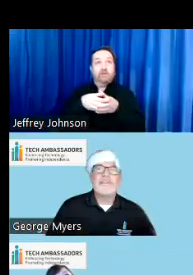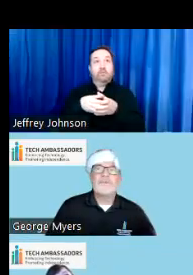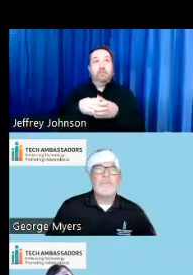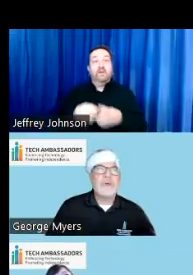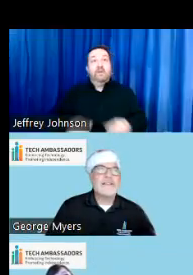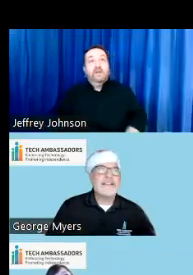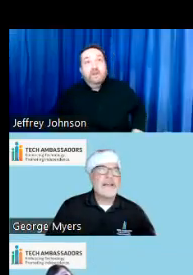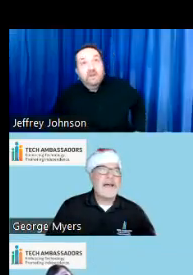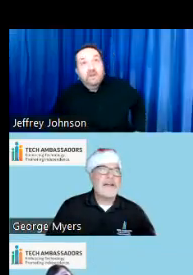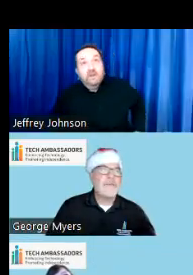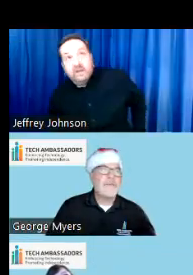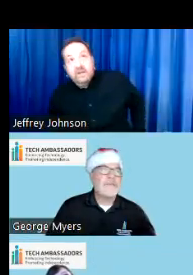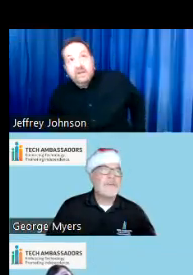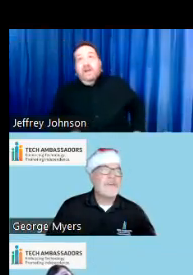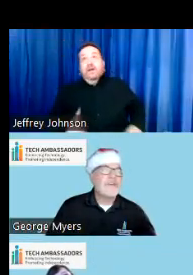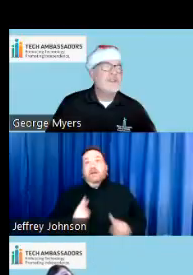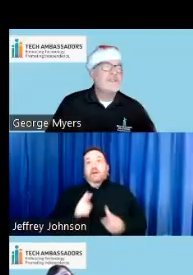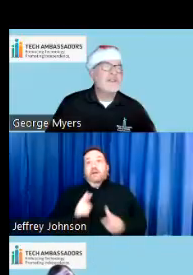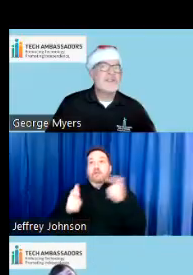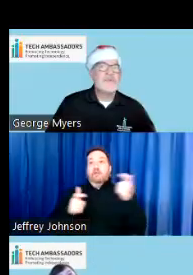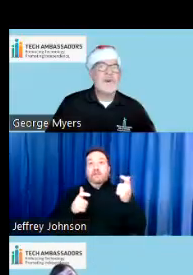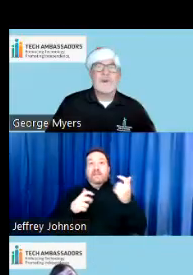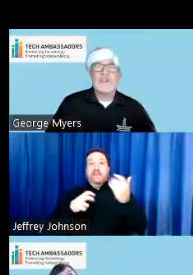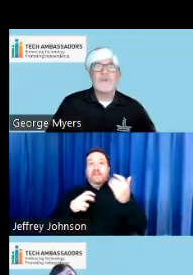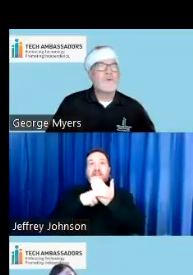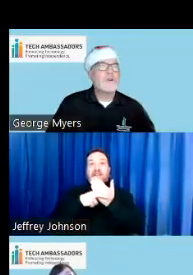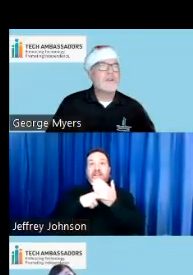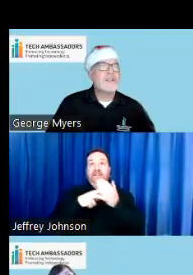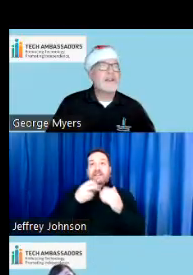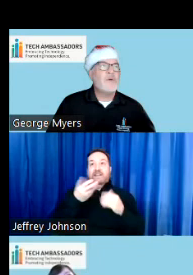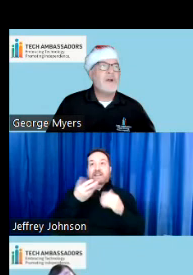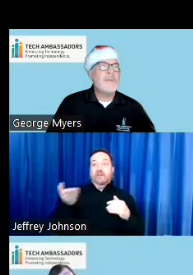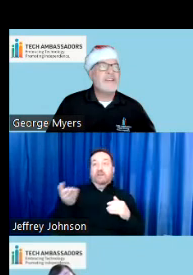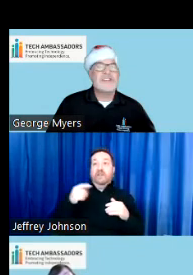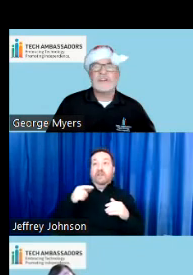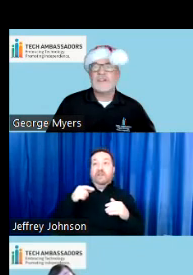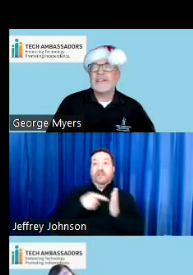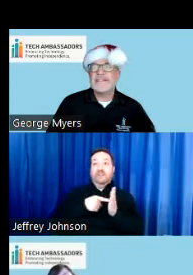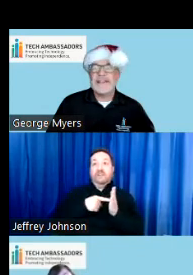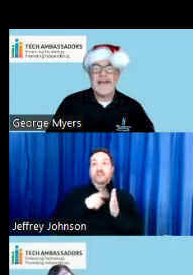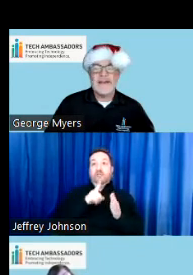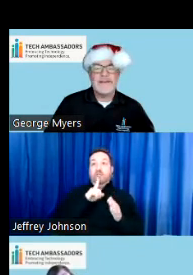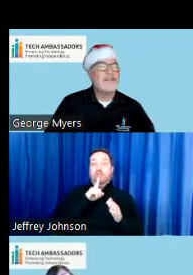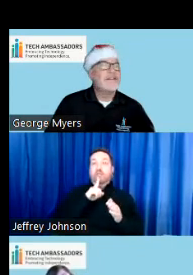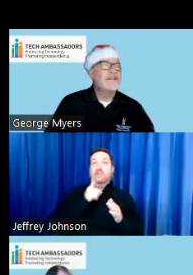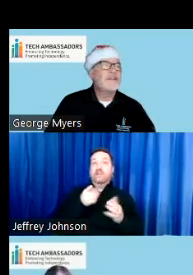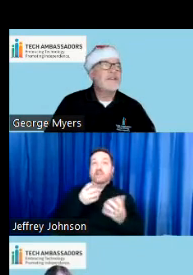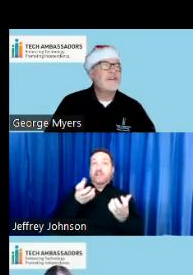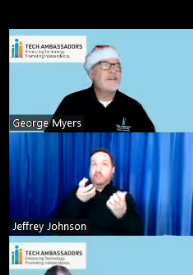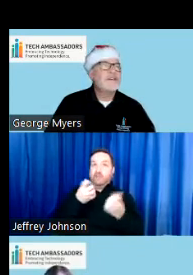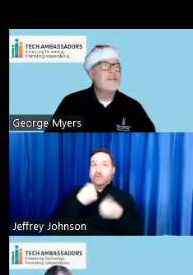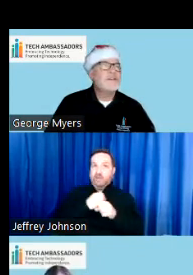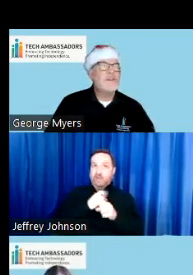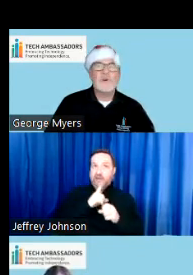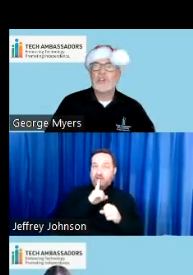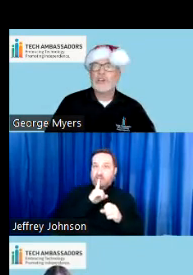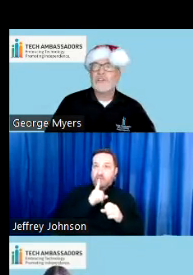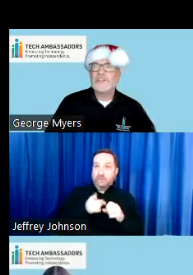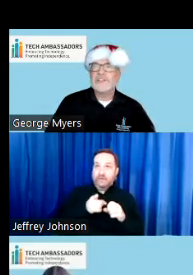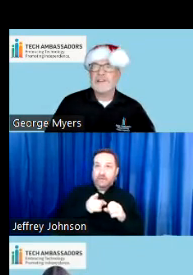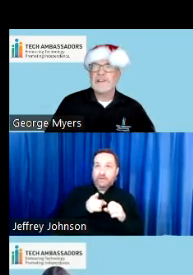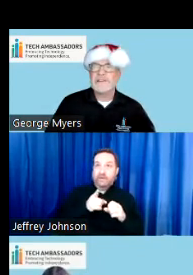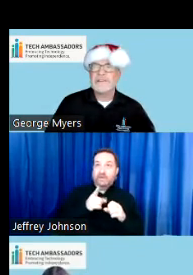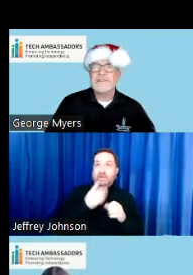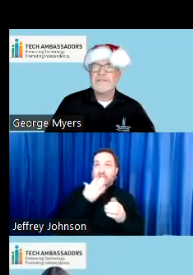Now we're on to our big ticket items. So here's the ones where you're really going to want to make sure that you were